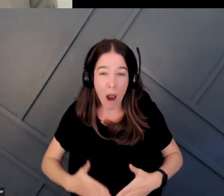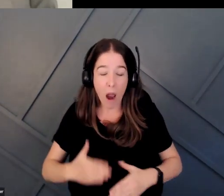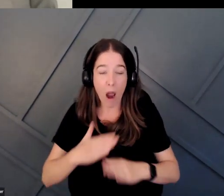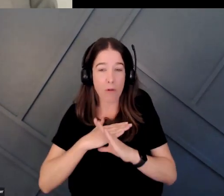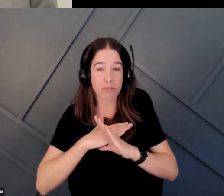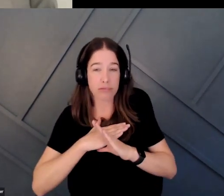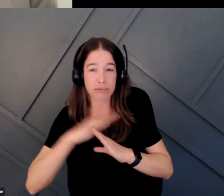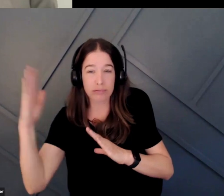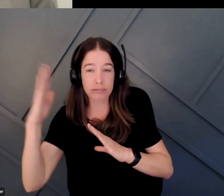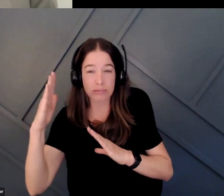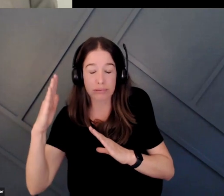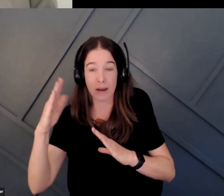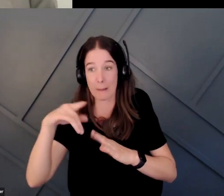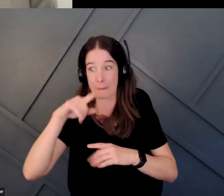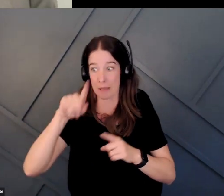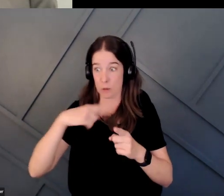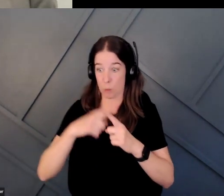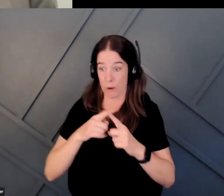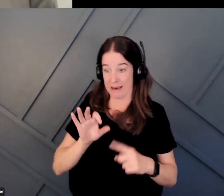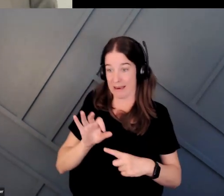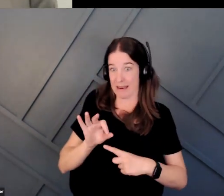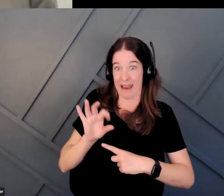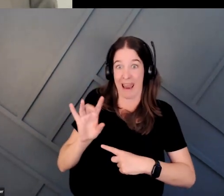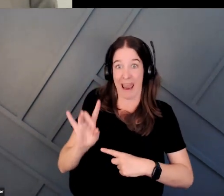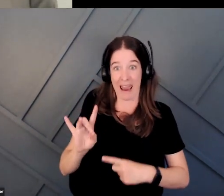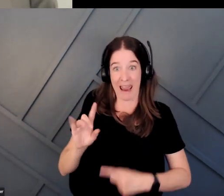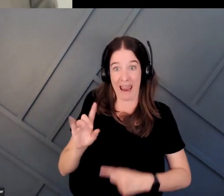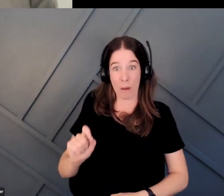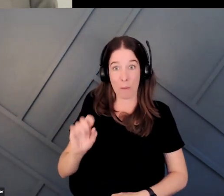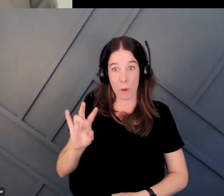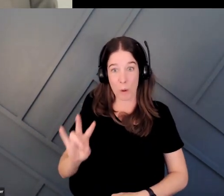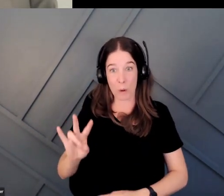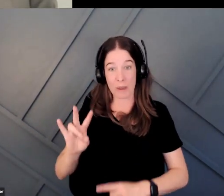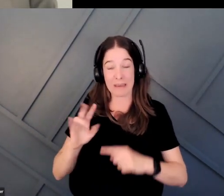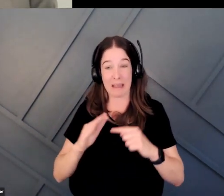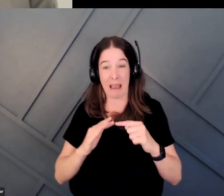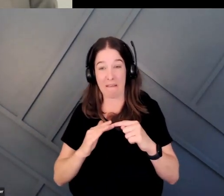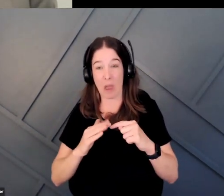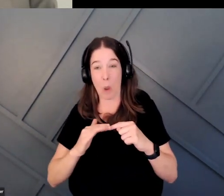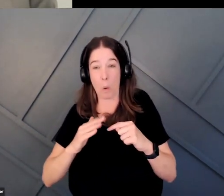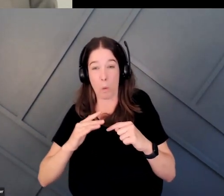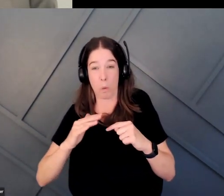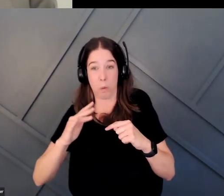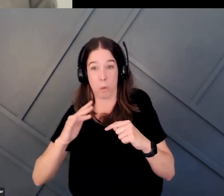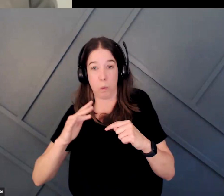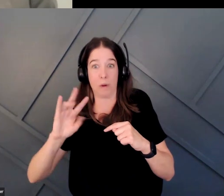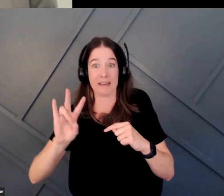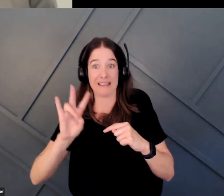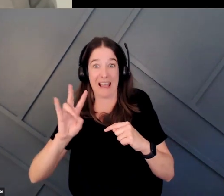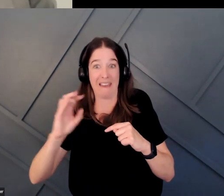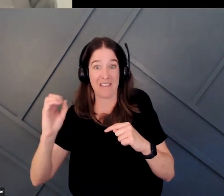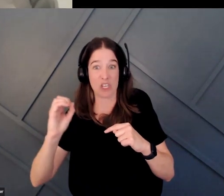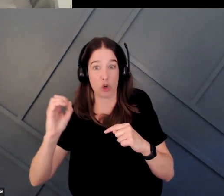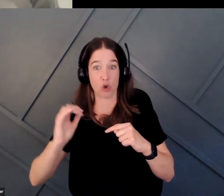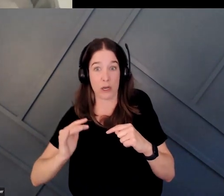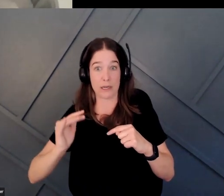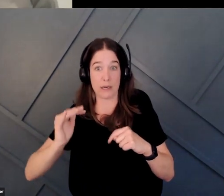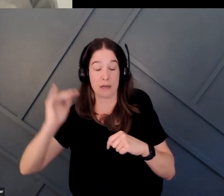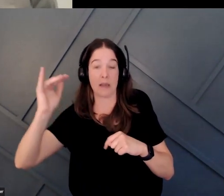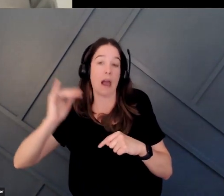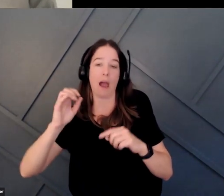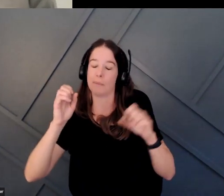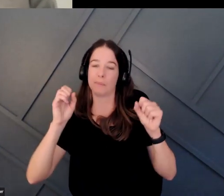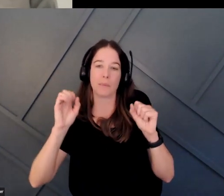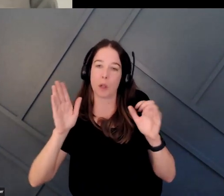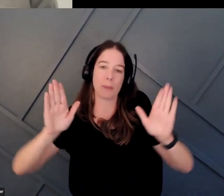7 and beyond, which is the point of no return for too many. The fact remains that many people depend